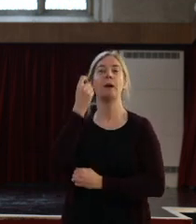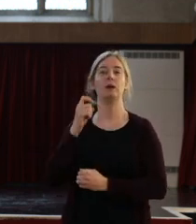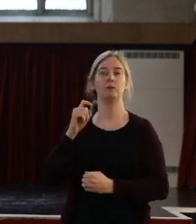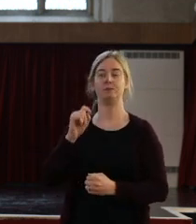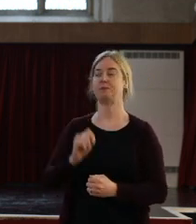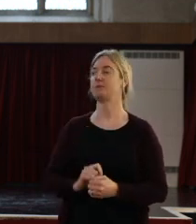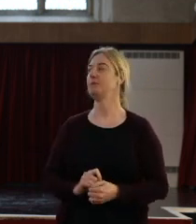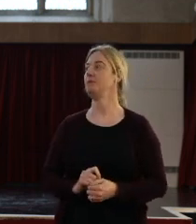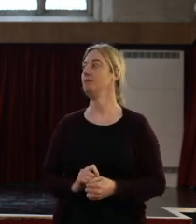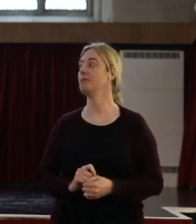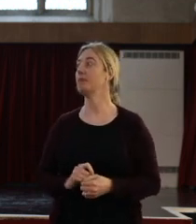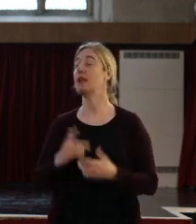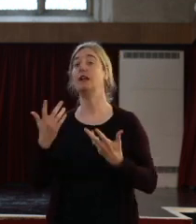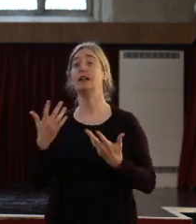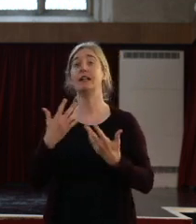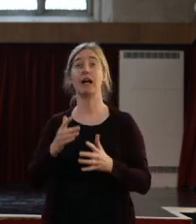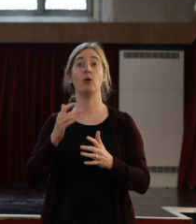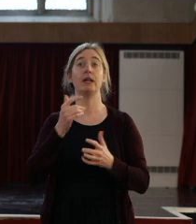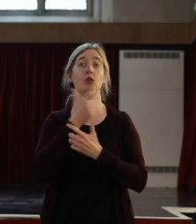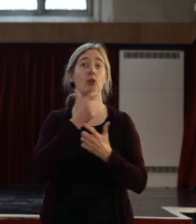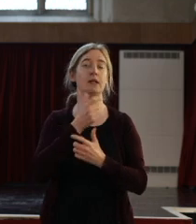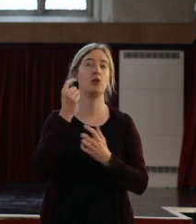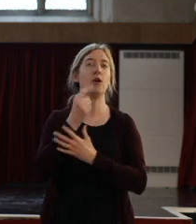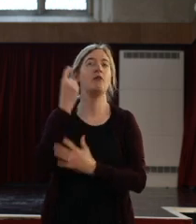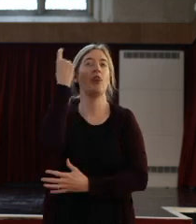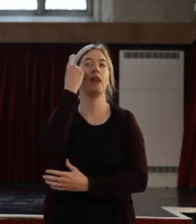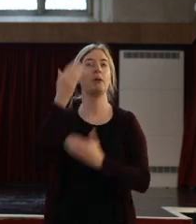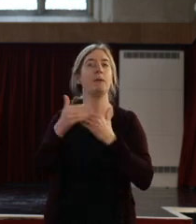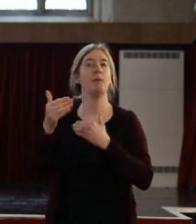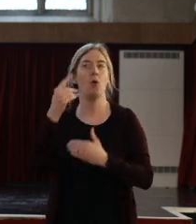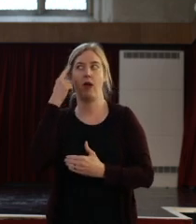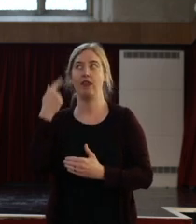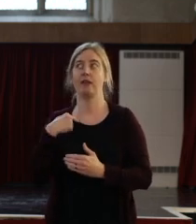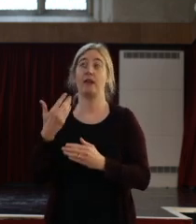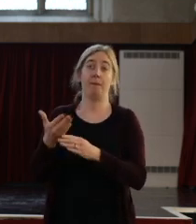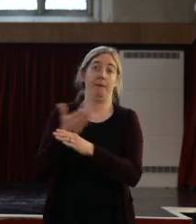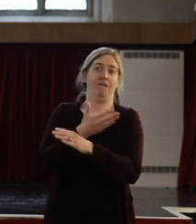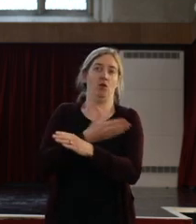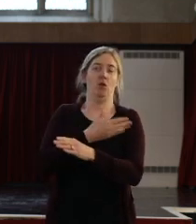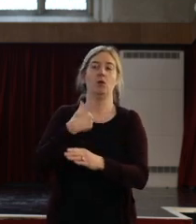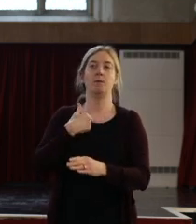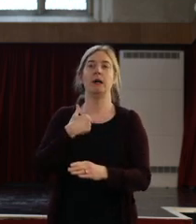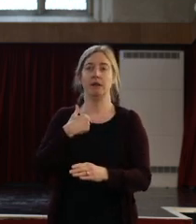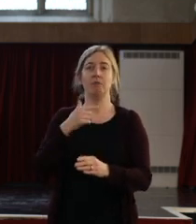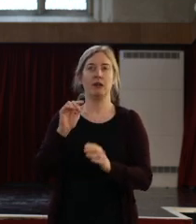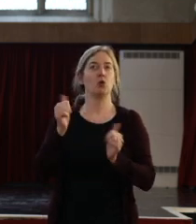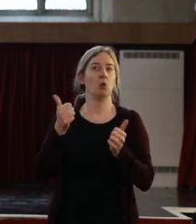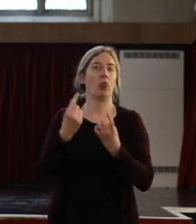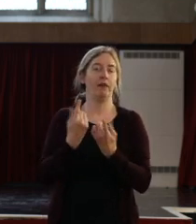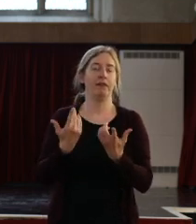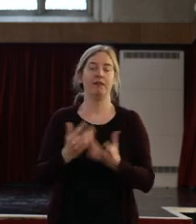it's a profession you now have to think about a bit more, and that's probably a good thing. So.